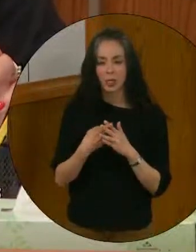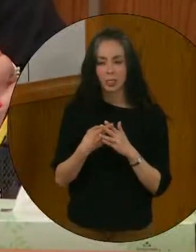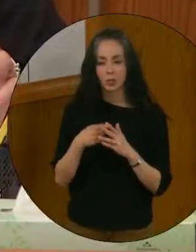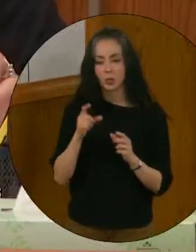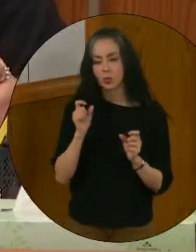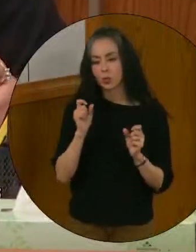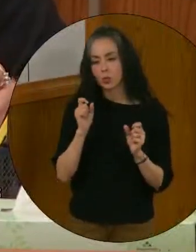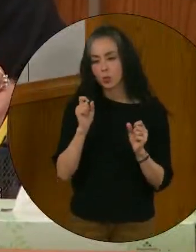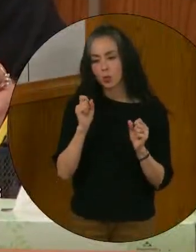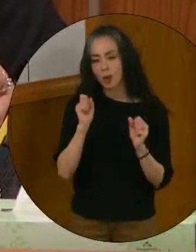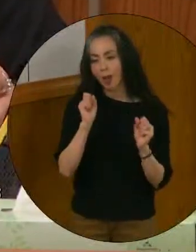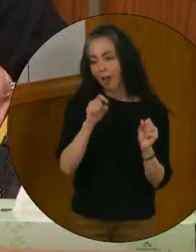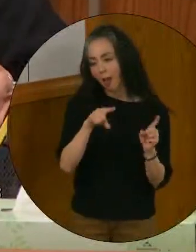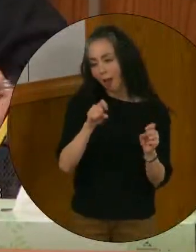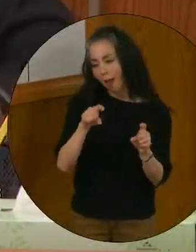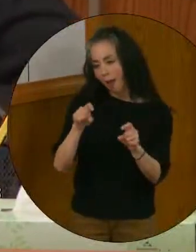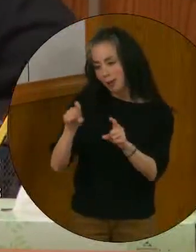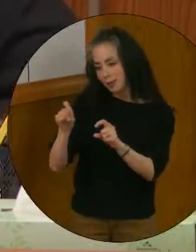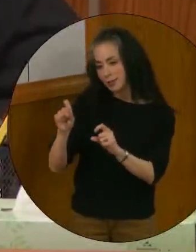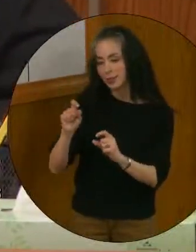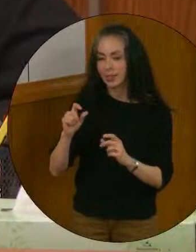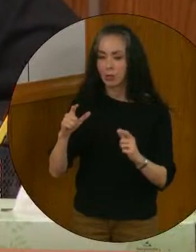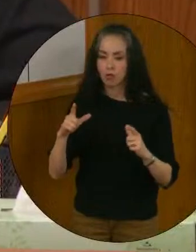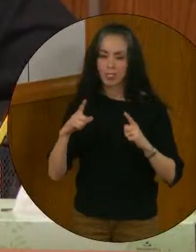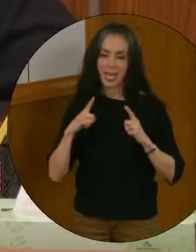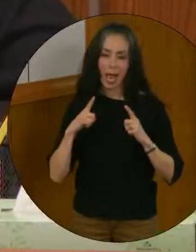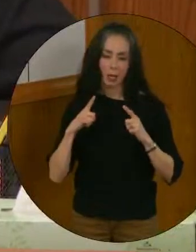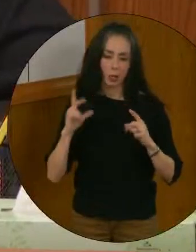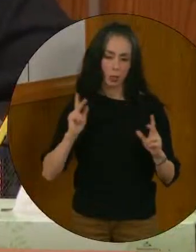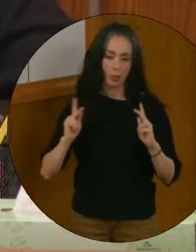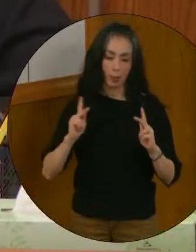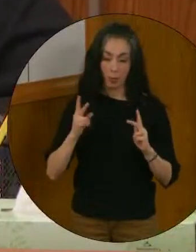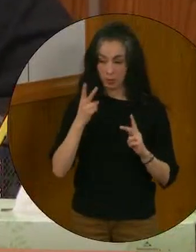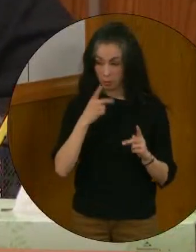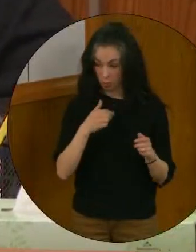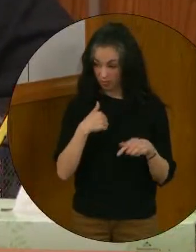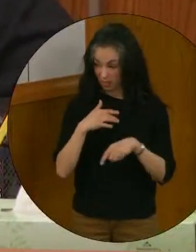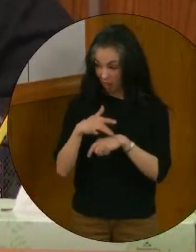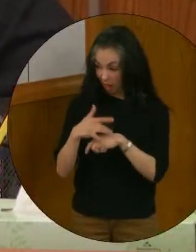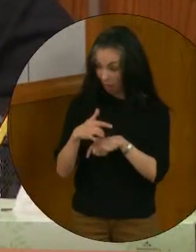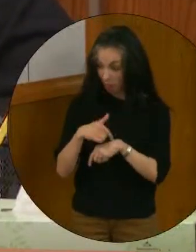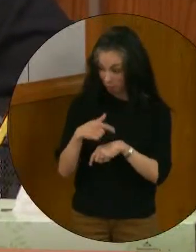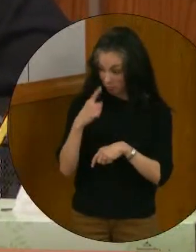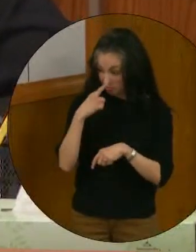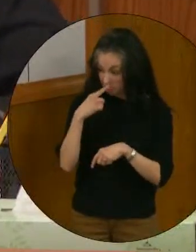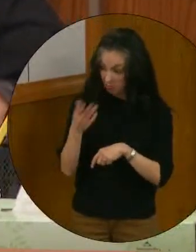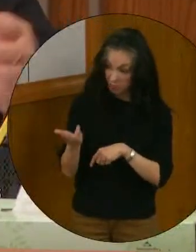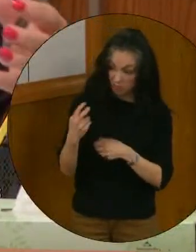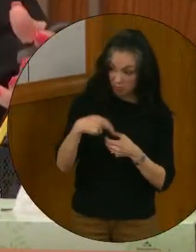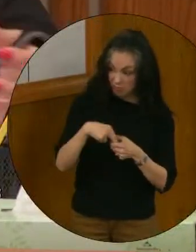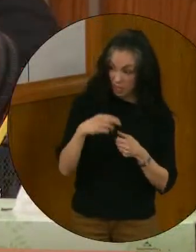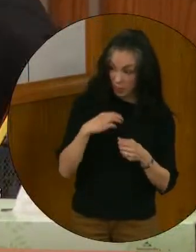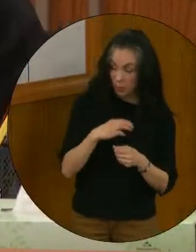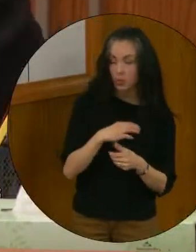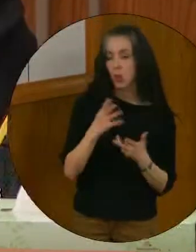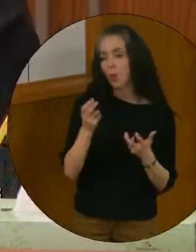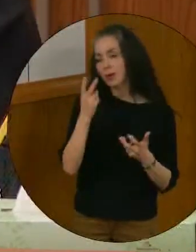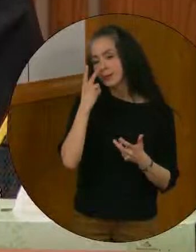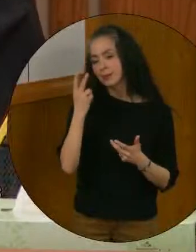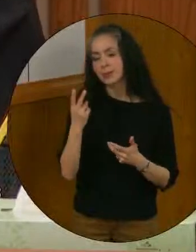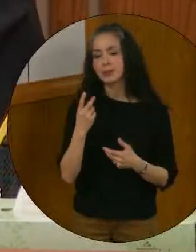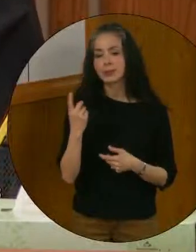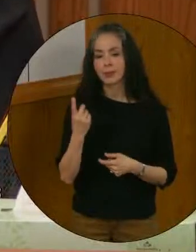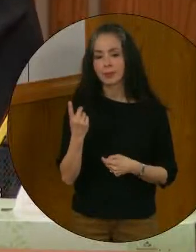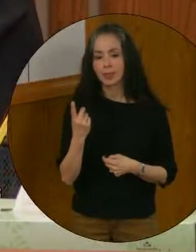inquiring of retired people to see if they have the time, to serve. So I'd like to see something that